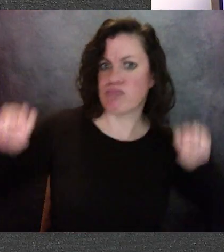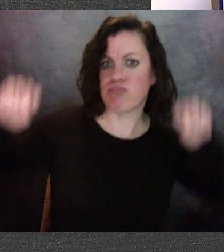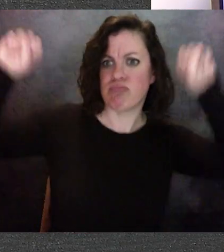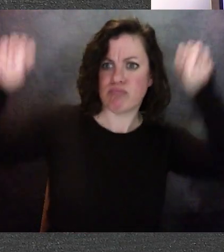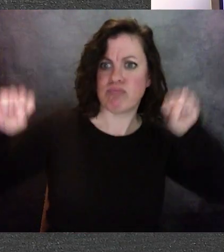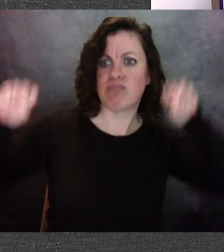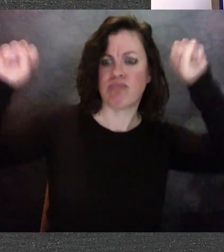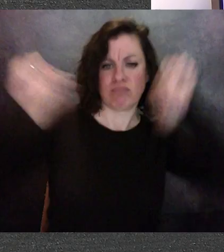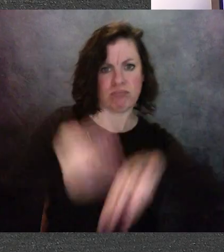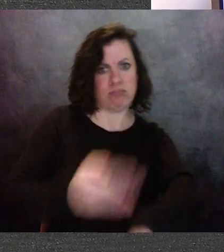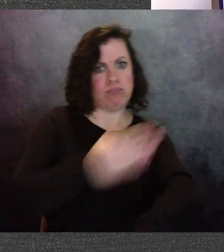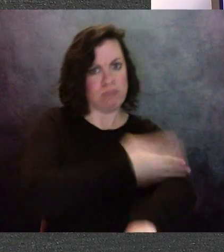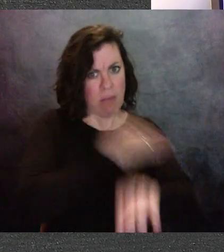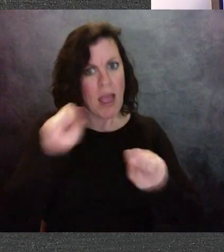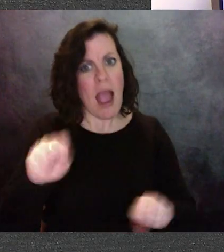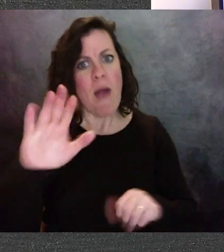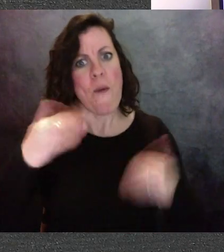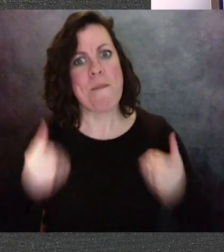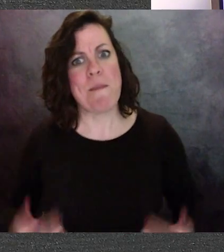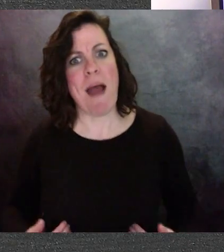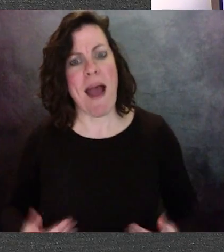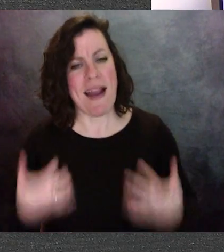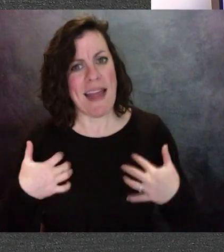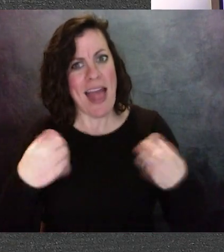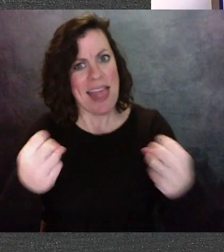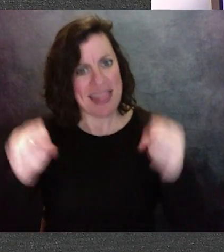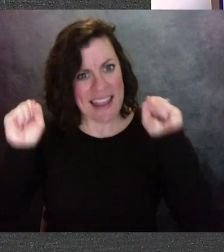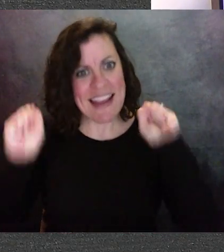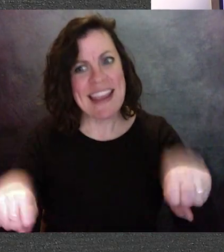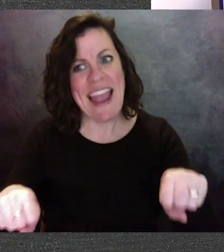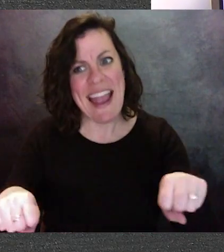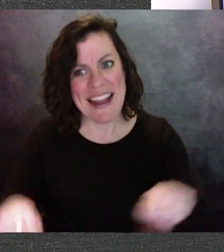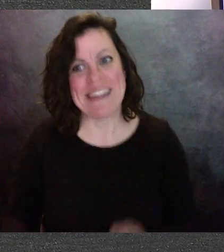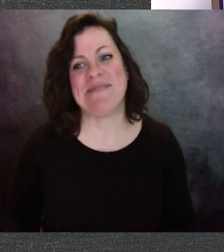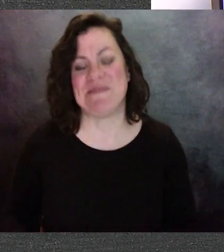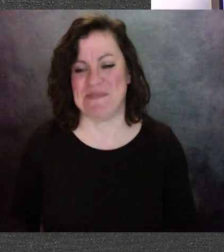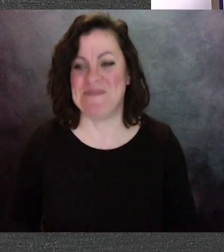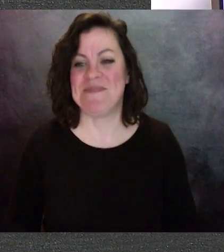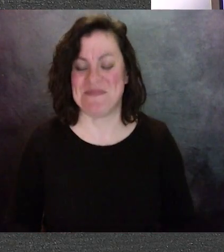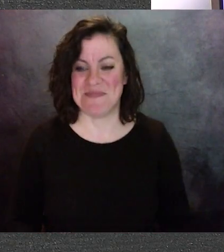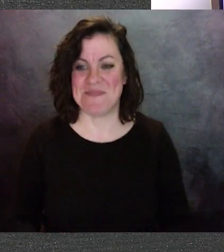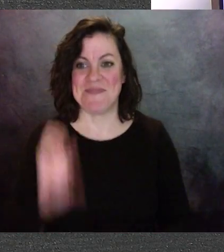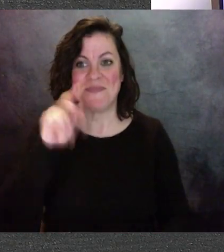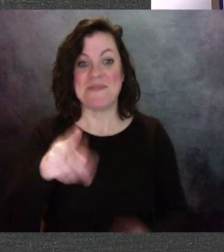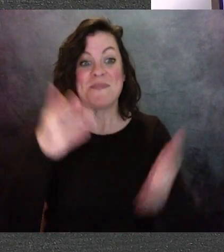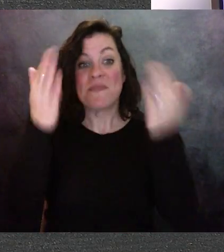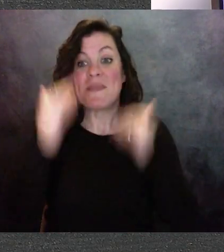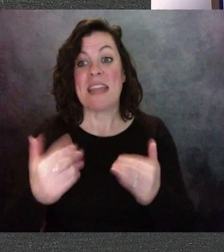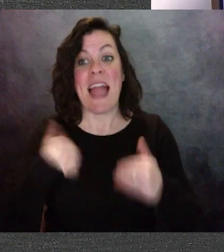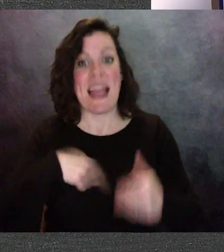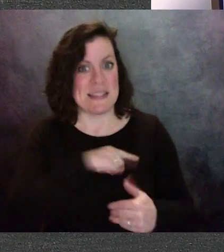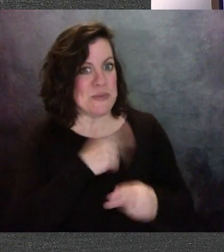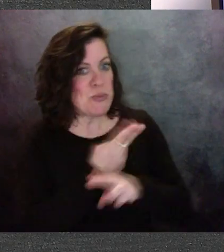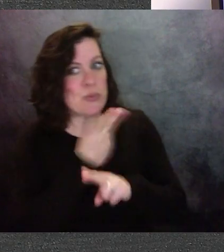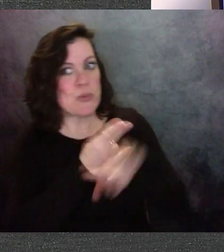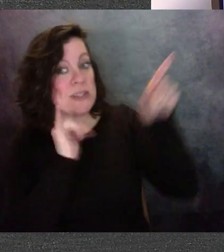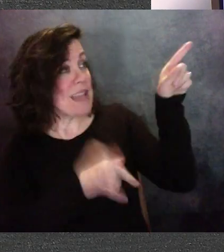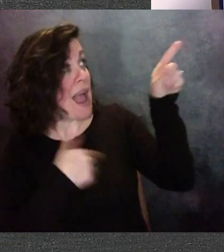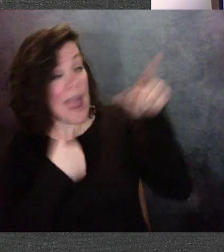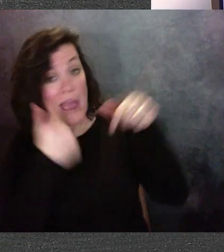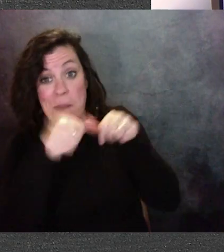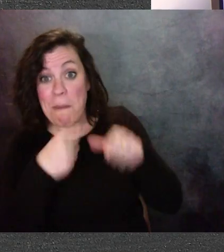do. So here comes the fun. We're going to take the shapes of ourselves that we